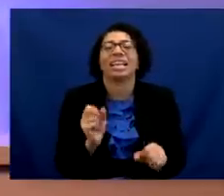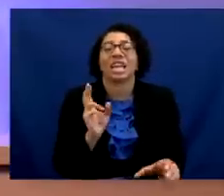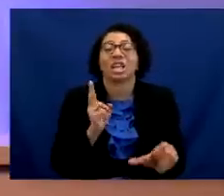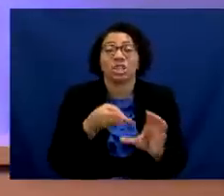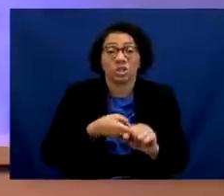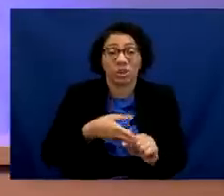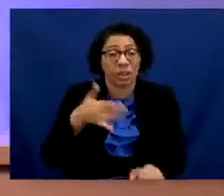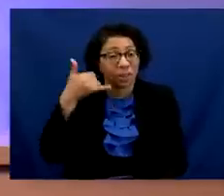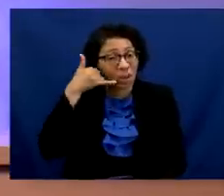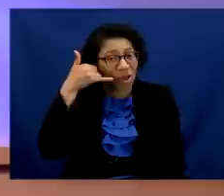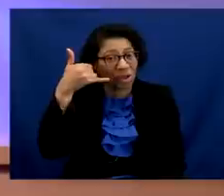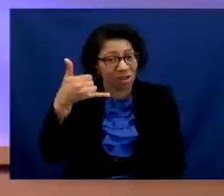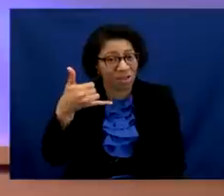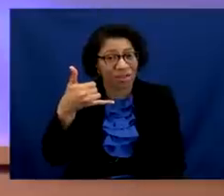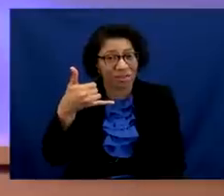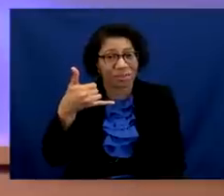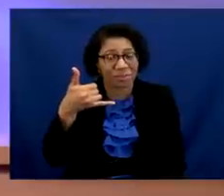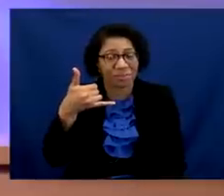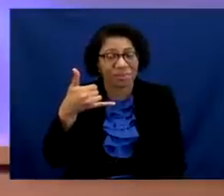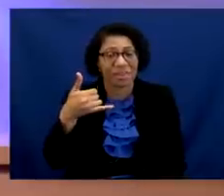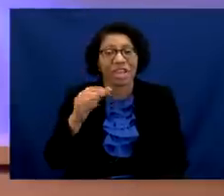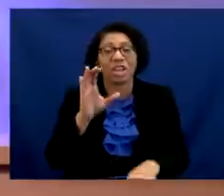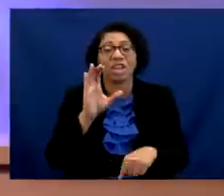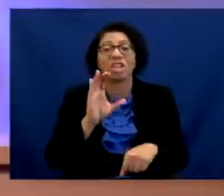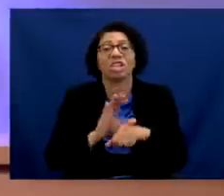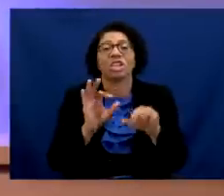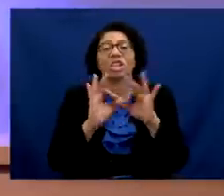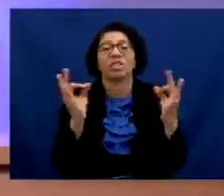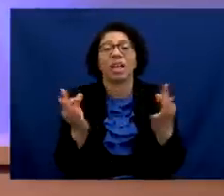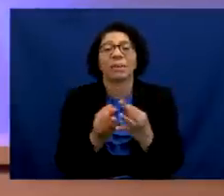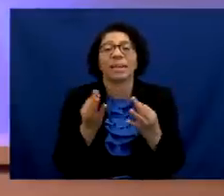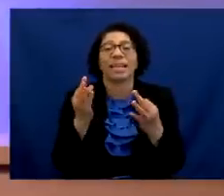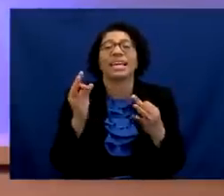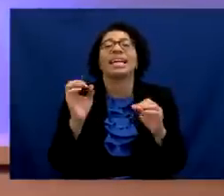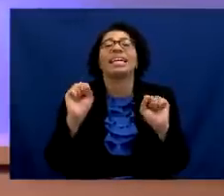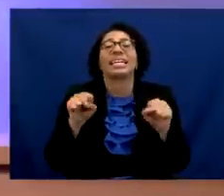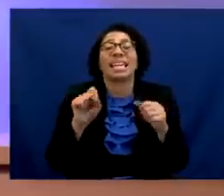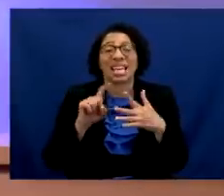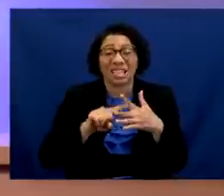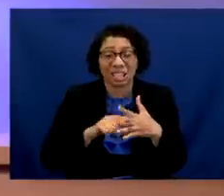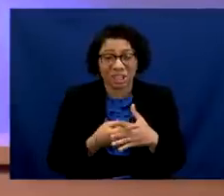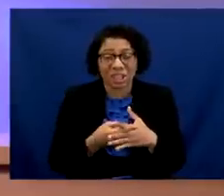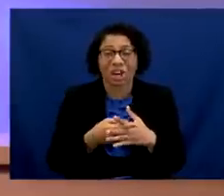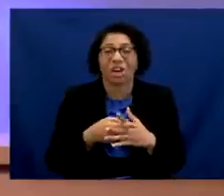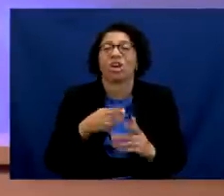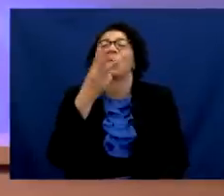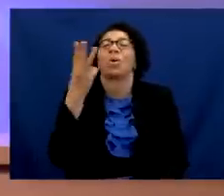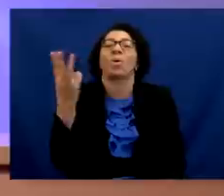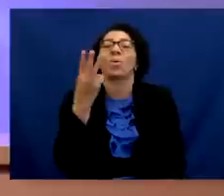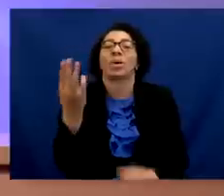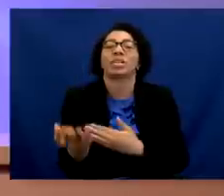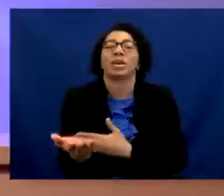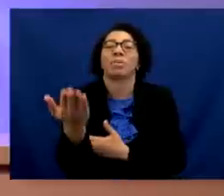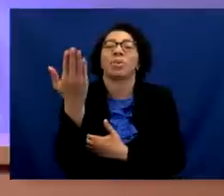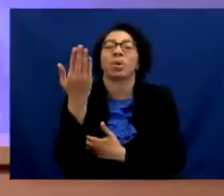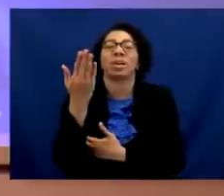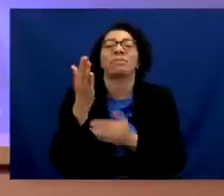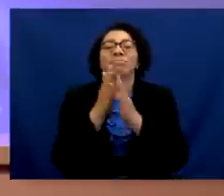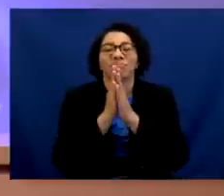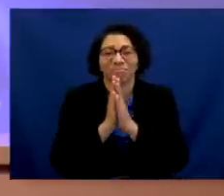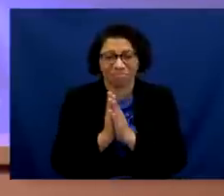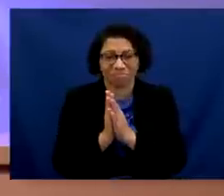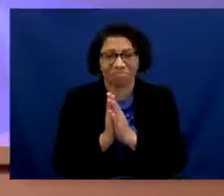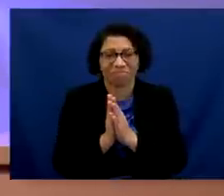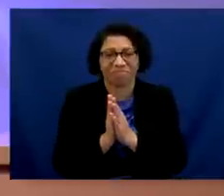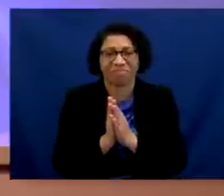a church family can begin our Wednesday morning in prayer. So thank you so much for that. And of course, we'll be in prayer at 6